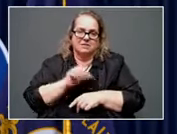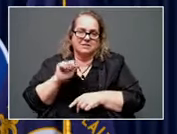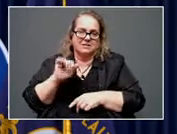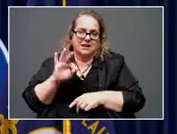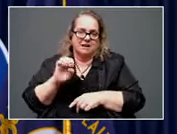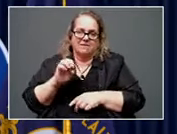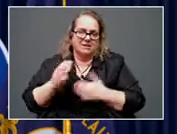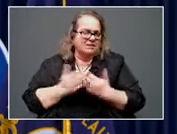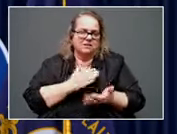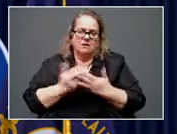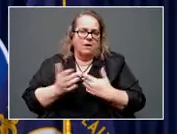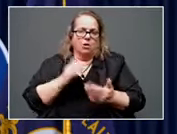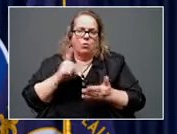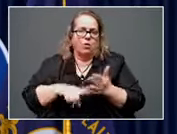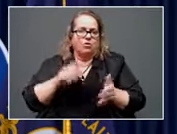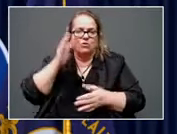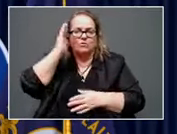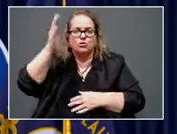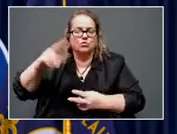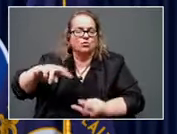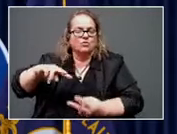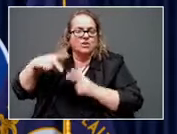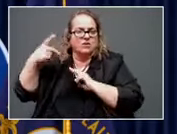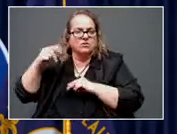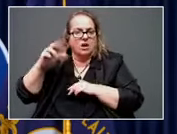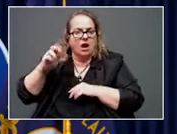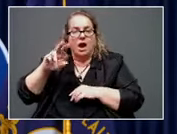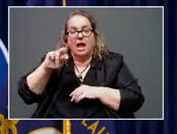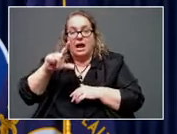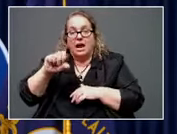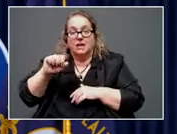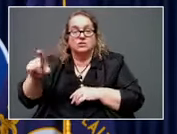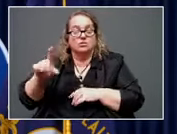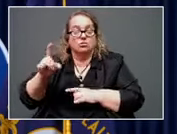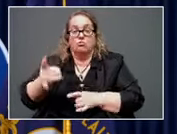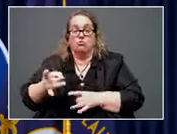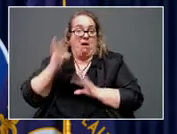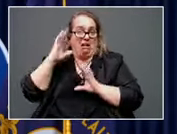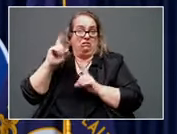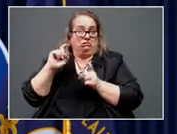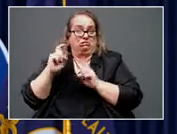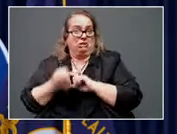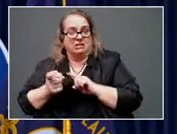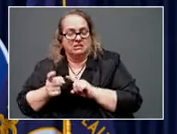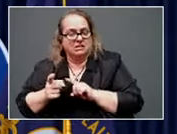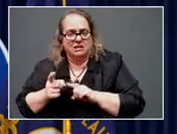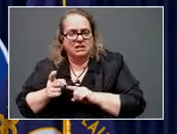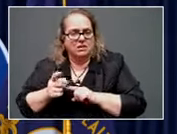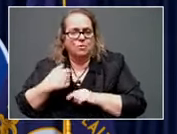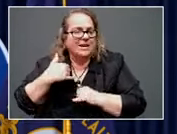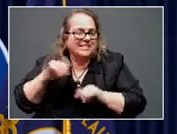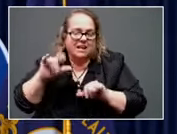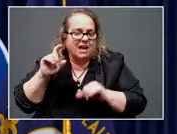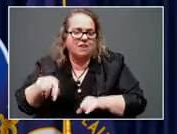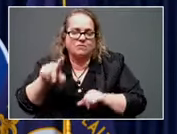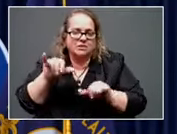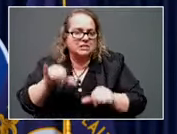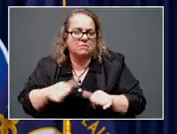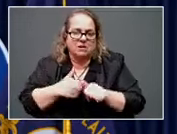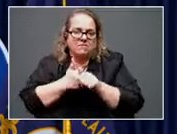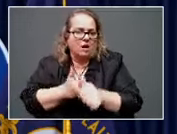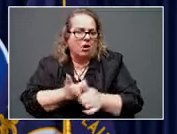future variants are unless they radically change entirely, unlike the previous COVID. We have to do those sorts of things. And